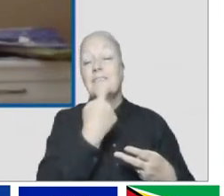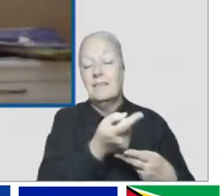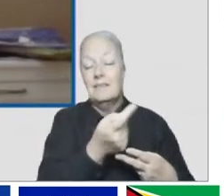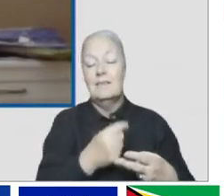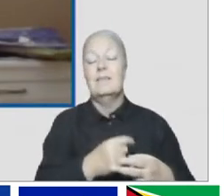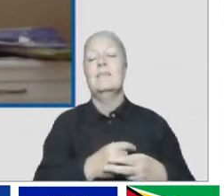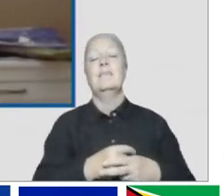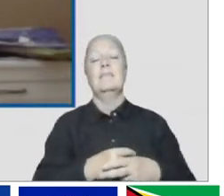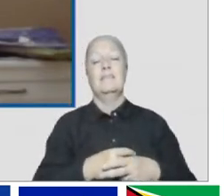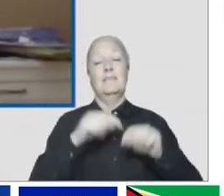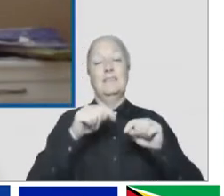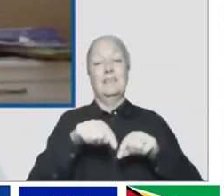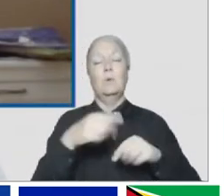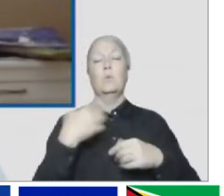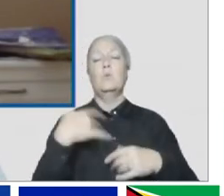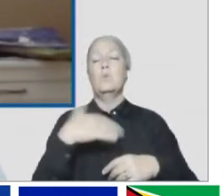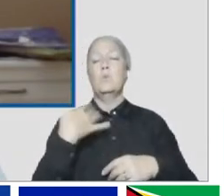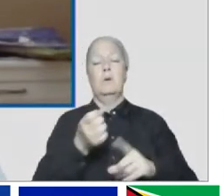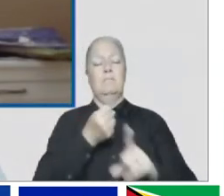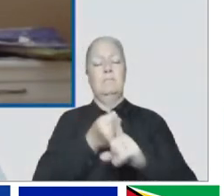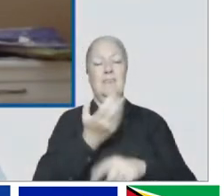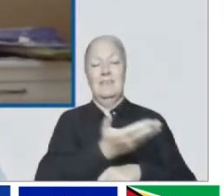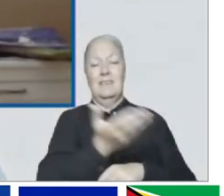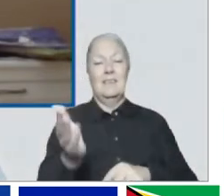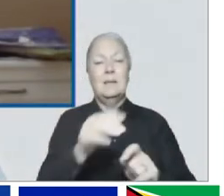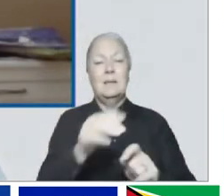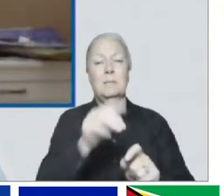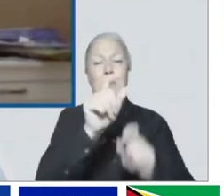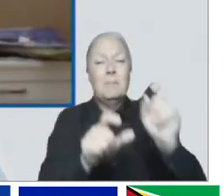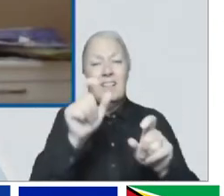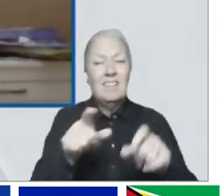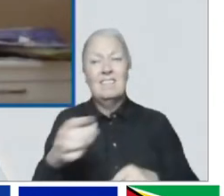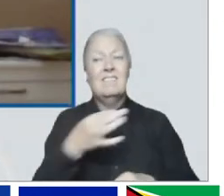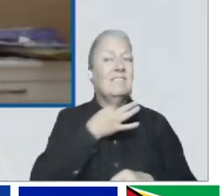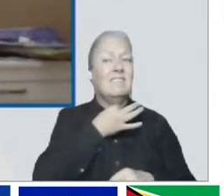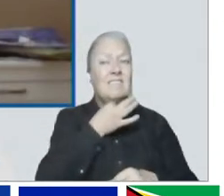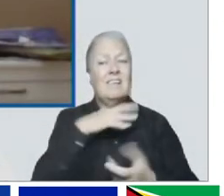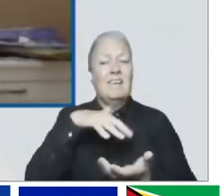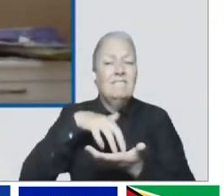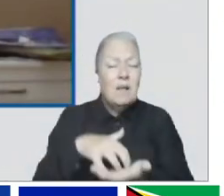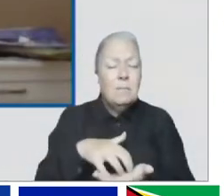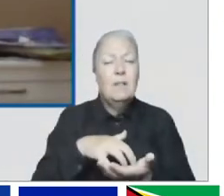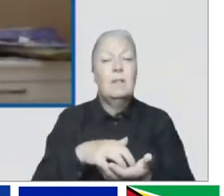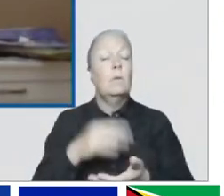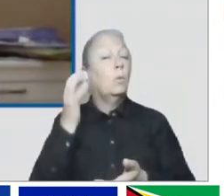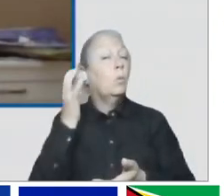People who are vulnerable, they were exposed to this more. Women, person with disabilities,